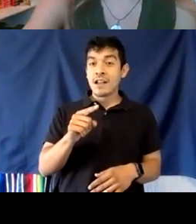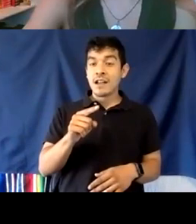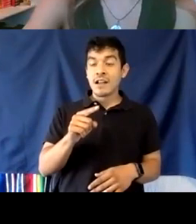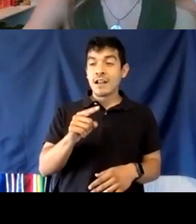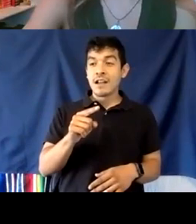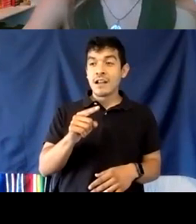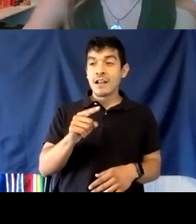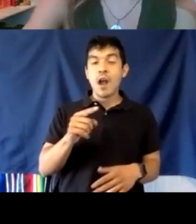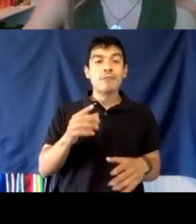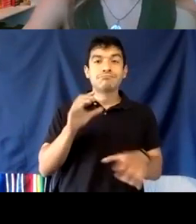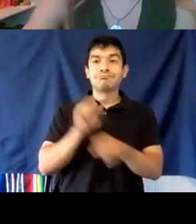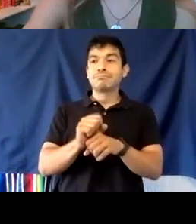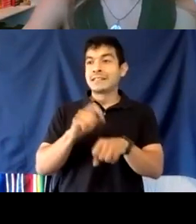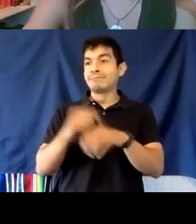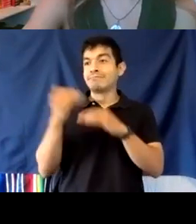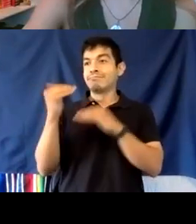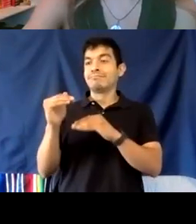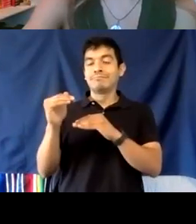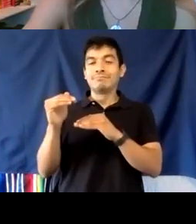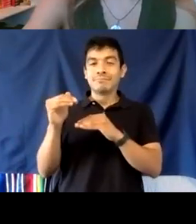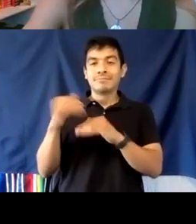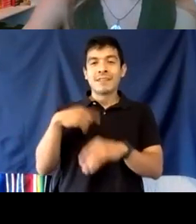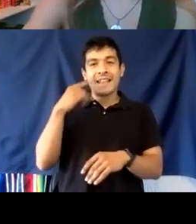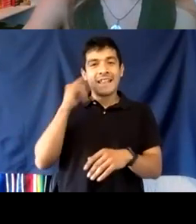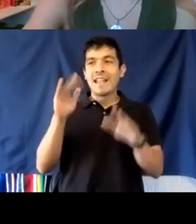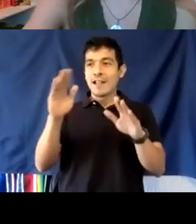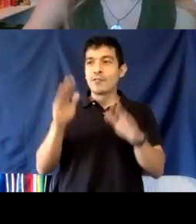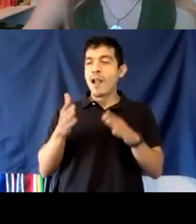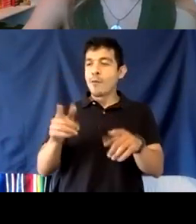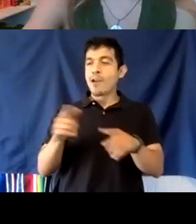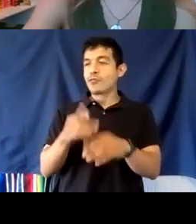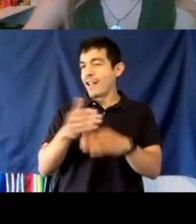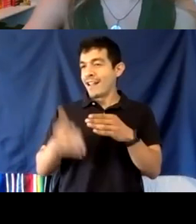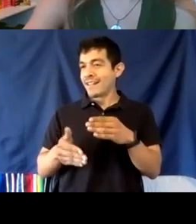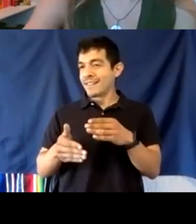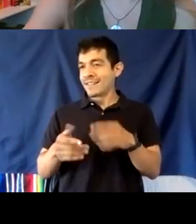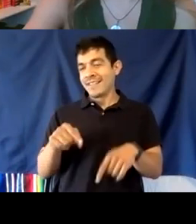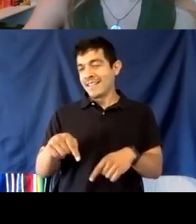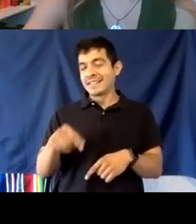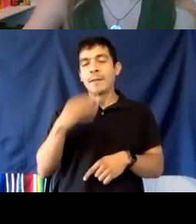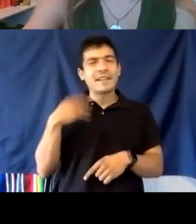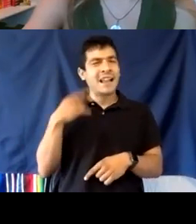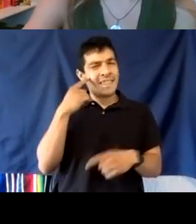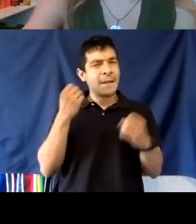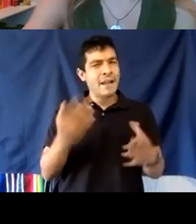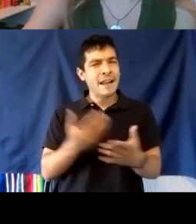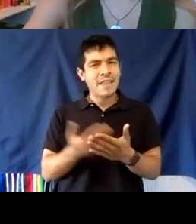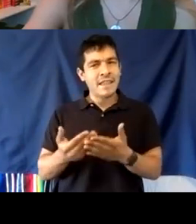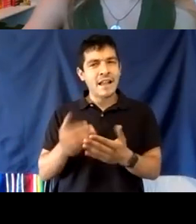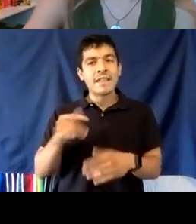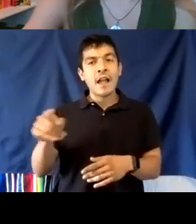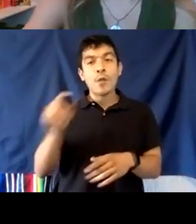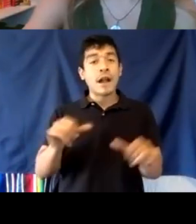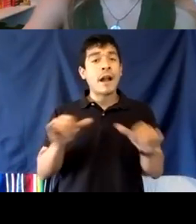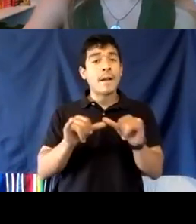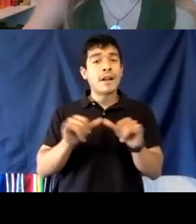we reached our time limit. And I think that that might be a great provocation, Lisa, for us to send us out with, because there are many things which we can measure, other